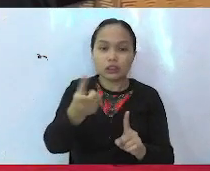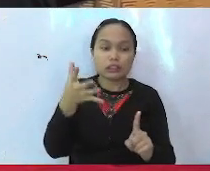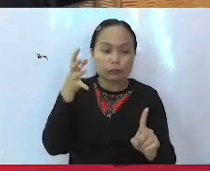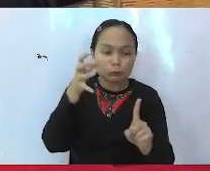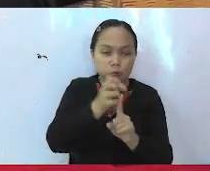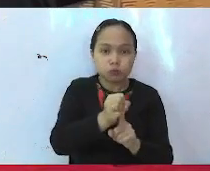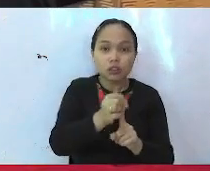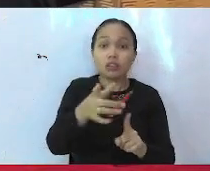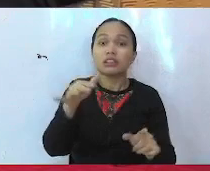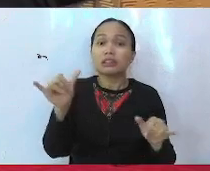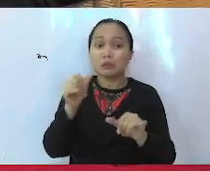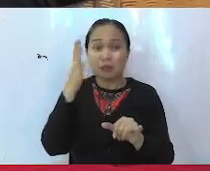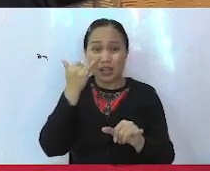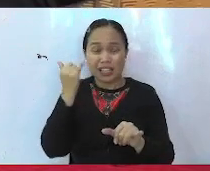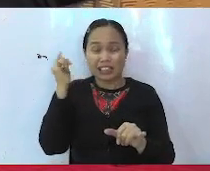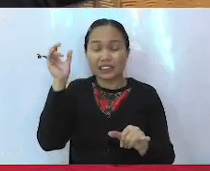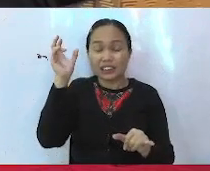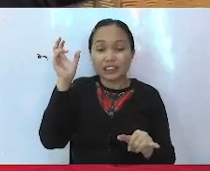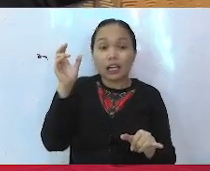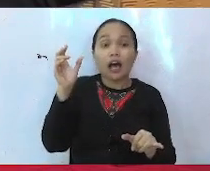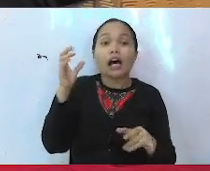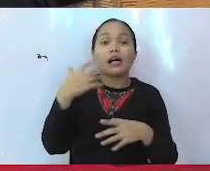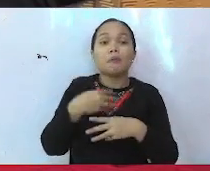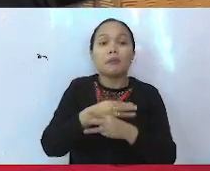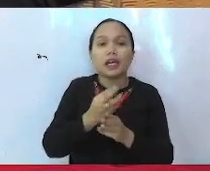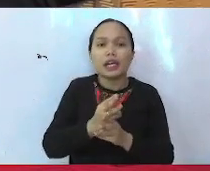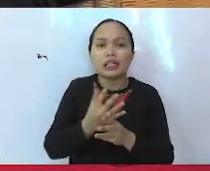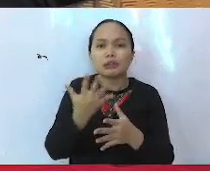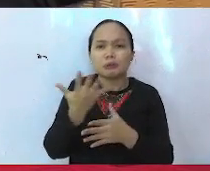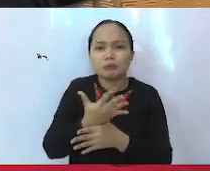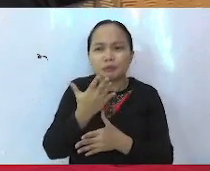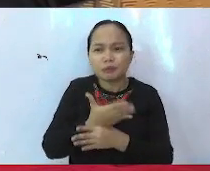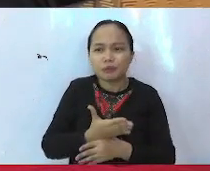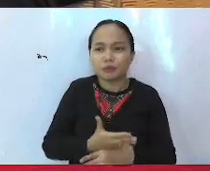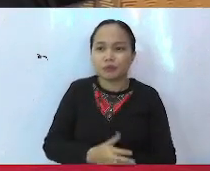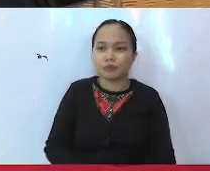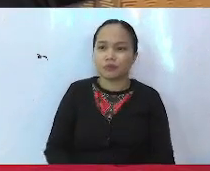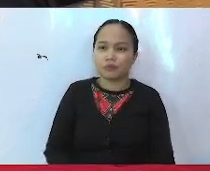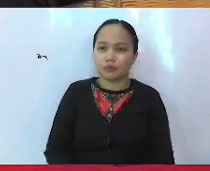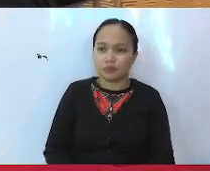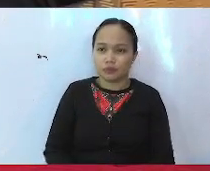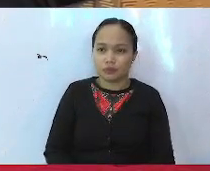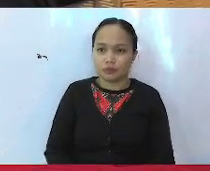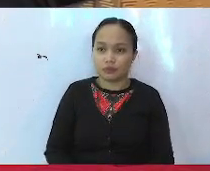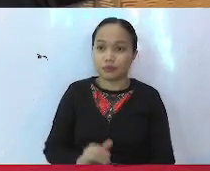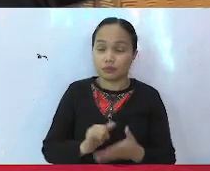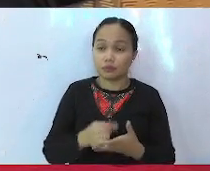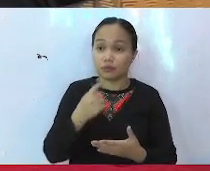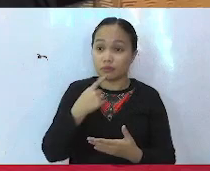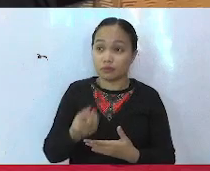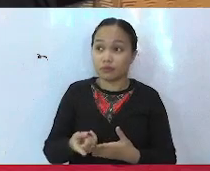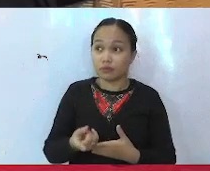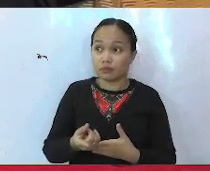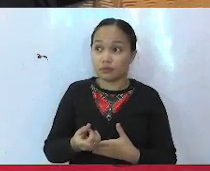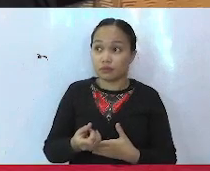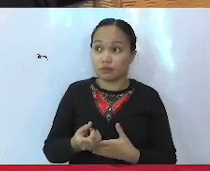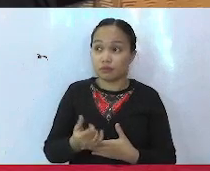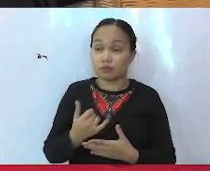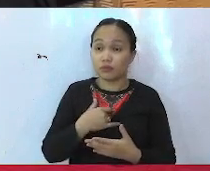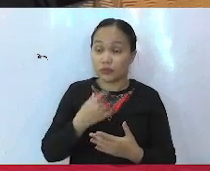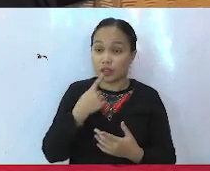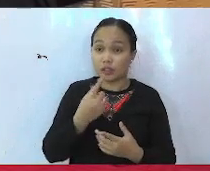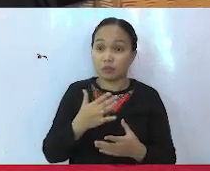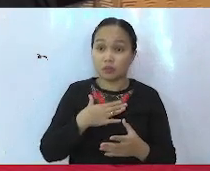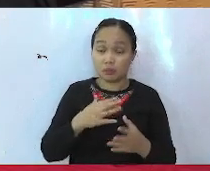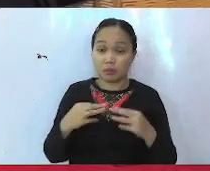amen. Because he sets traps. Amen. Come on. That's why I just, come on. That's right. That's what I'm trying to tell my my members in